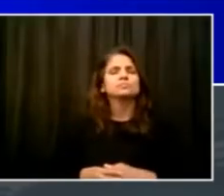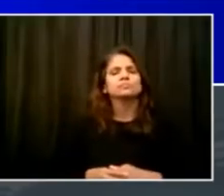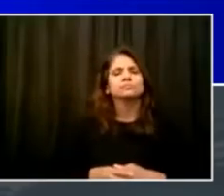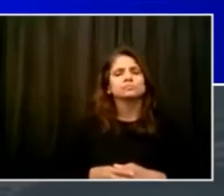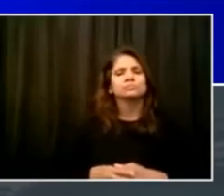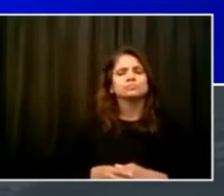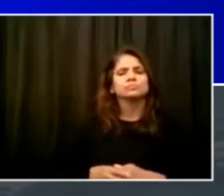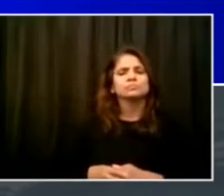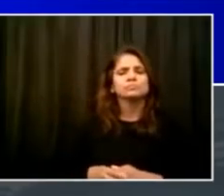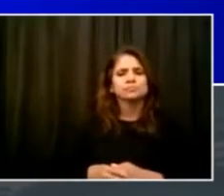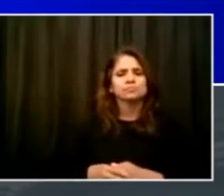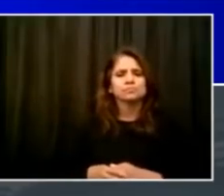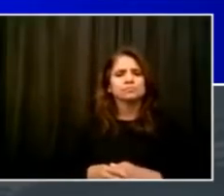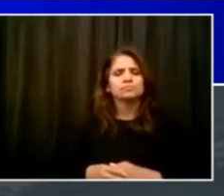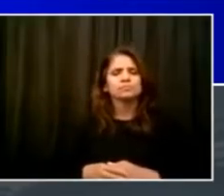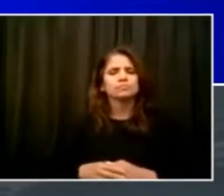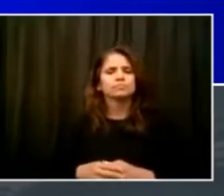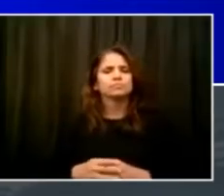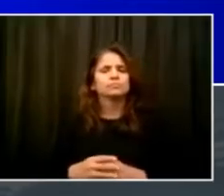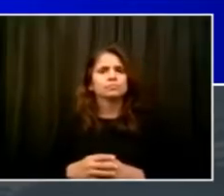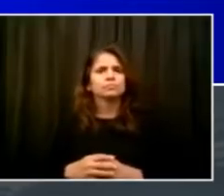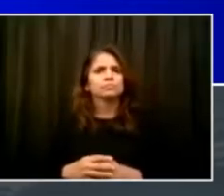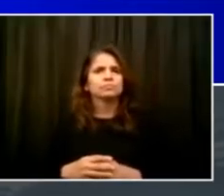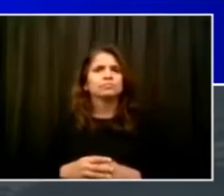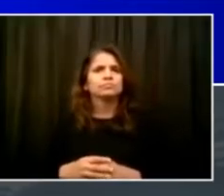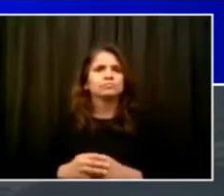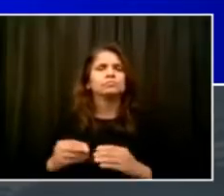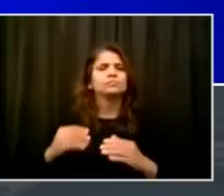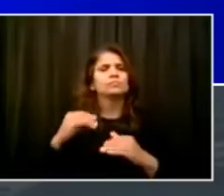we're right now fighting a fight in Washington